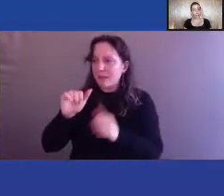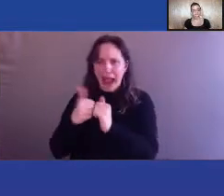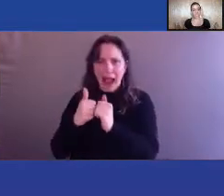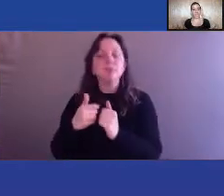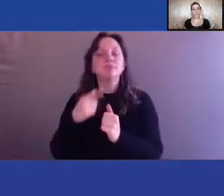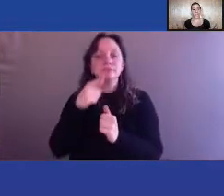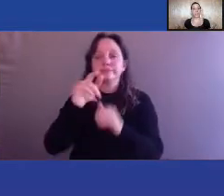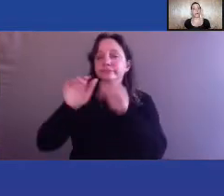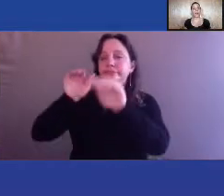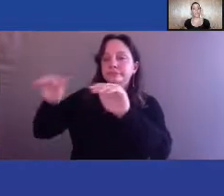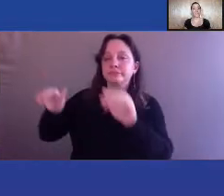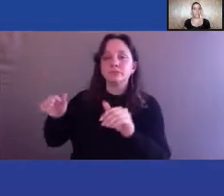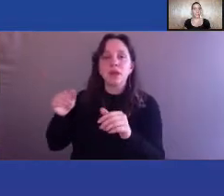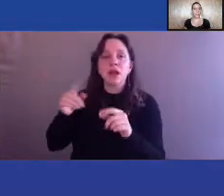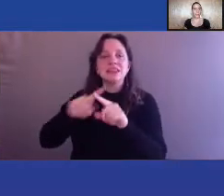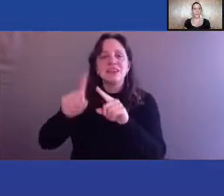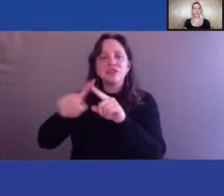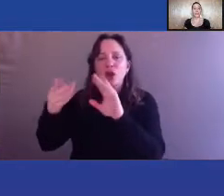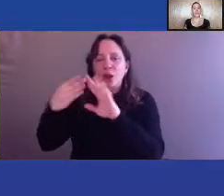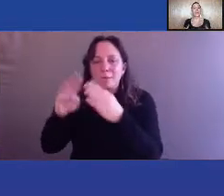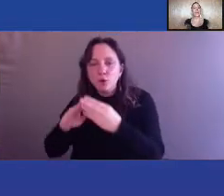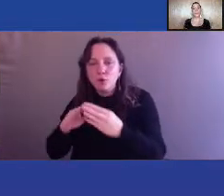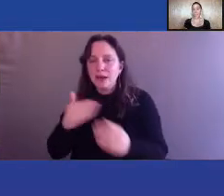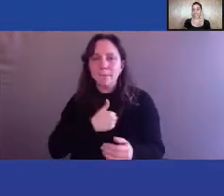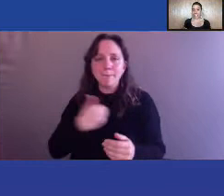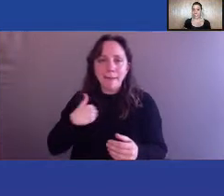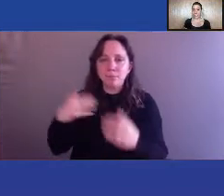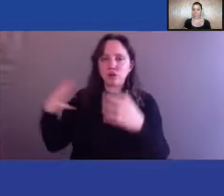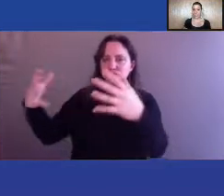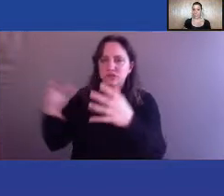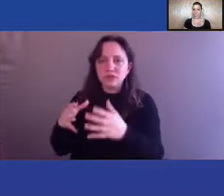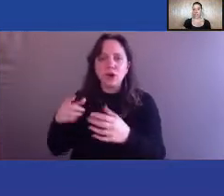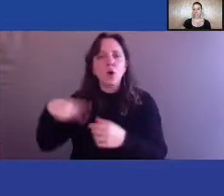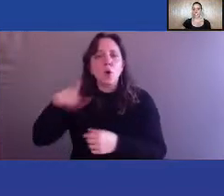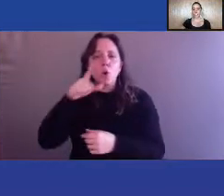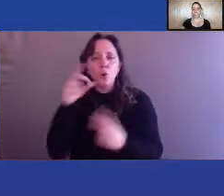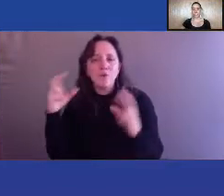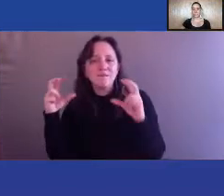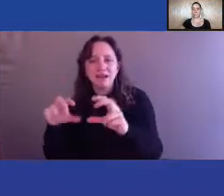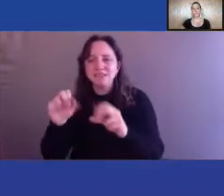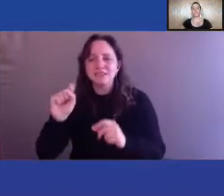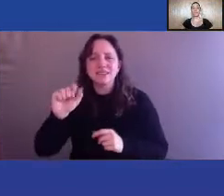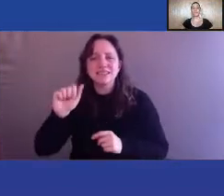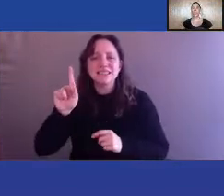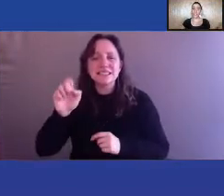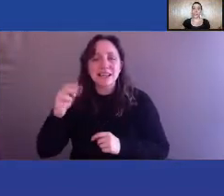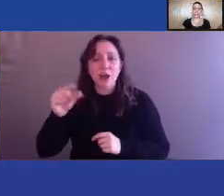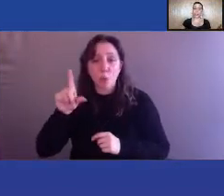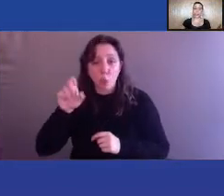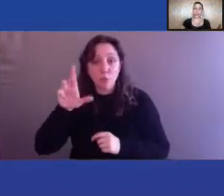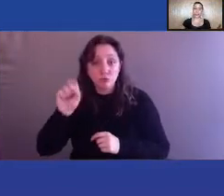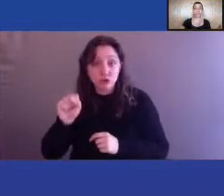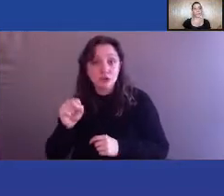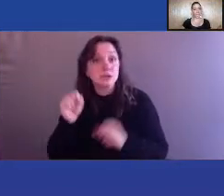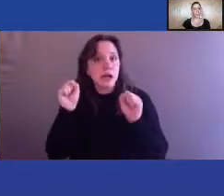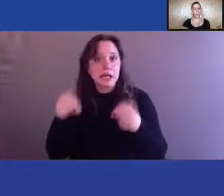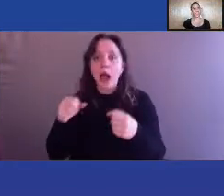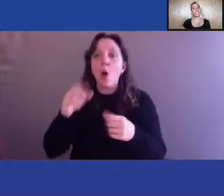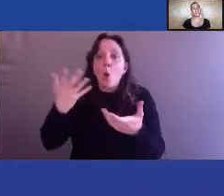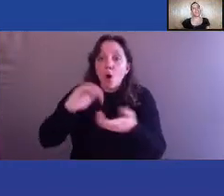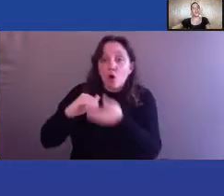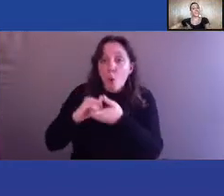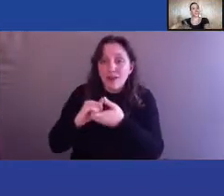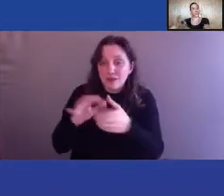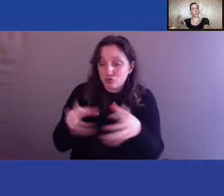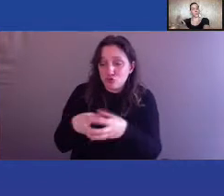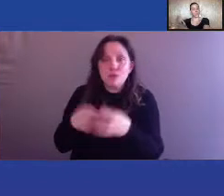to rally your broad support through campaigns to influence legislation, which can also include